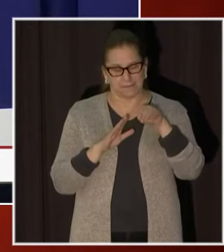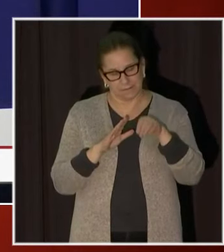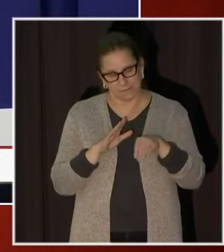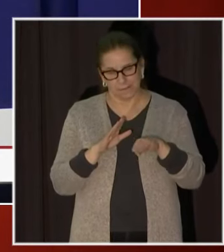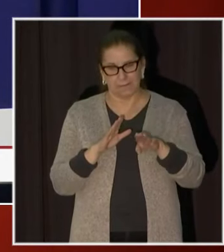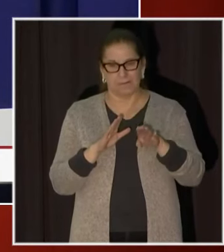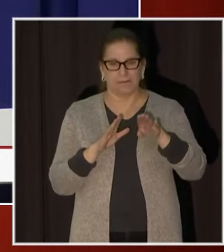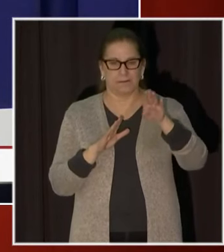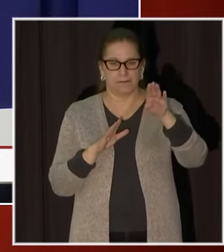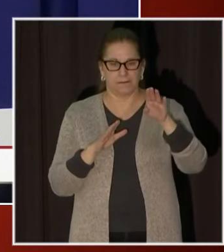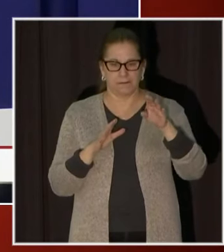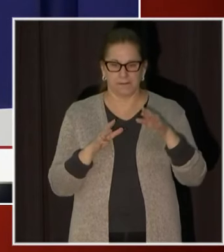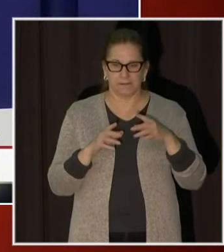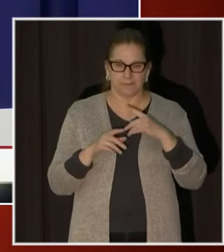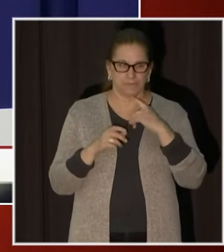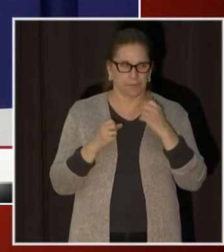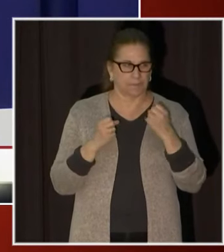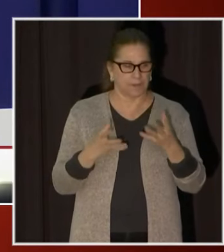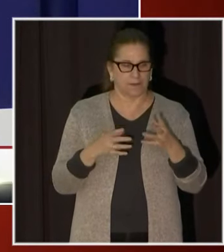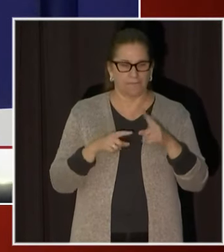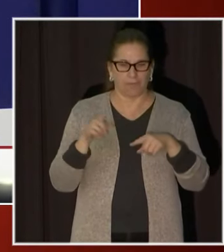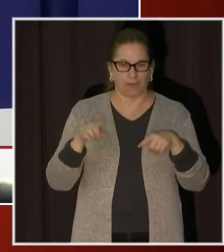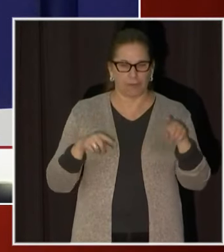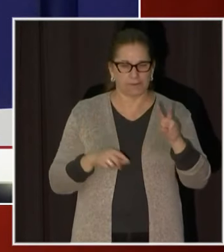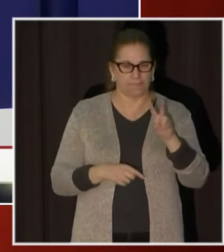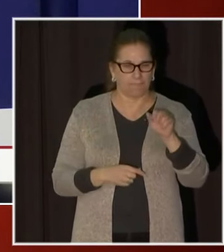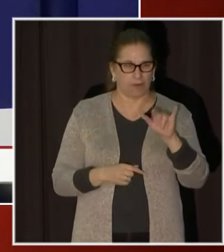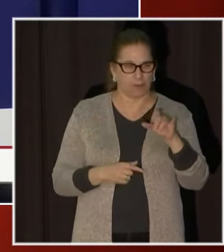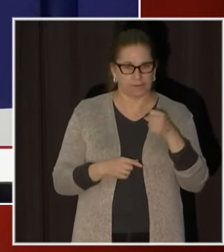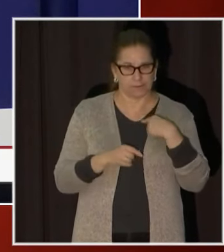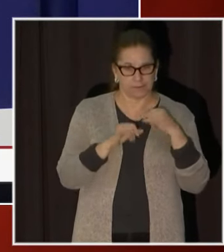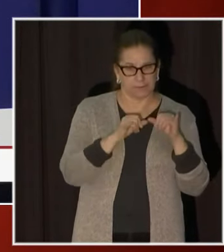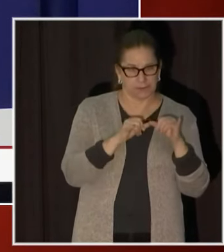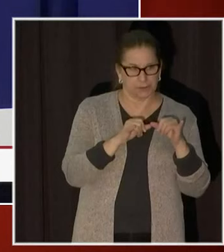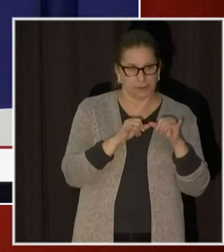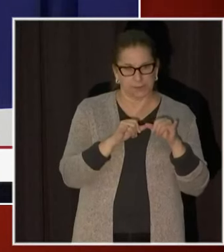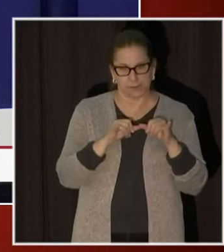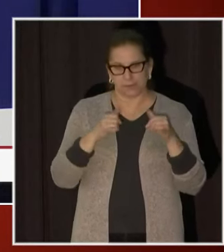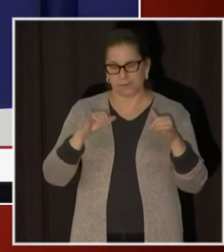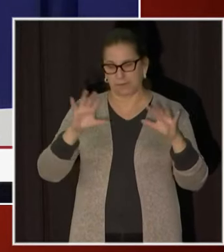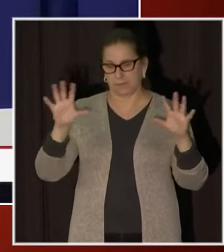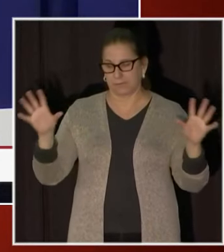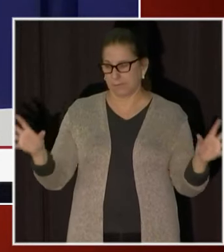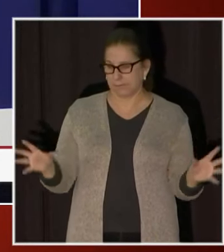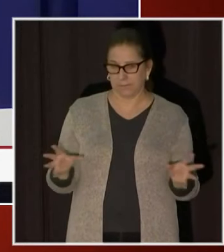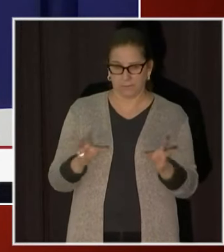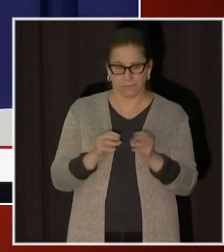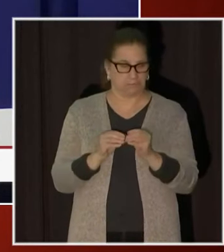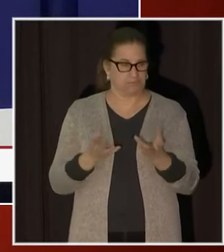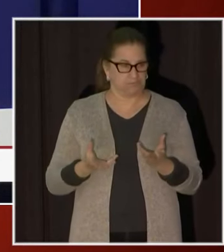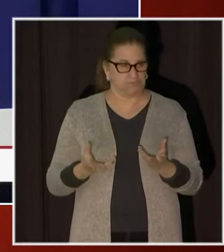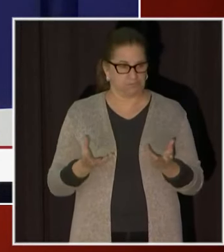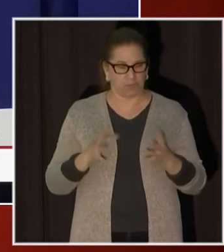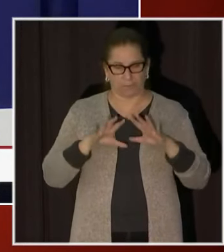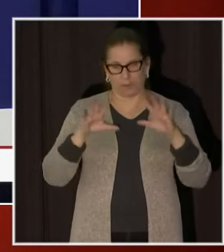rate. So there's a number of metrics that we look at, not just the overall number of cases.